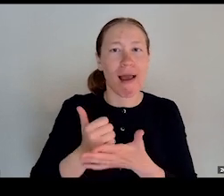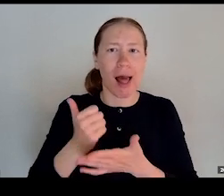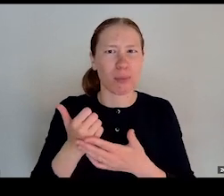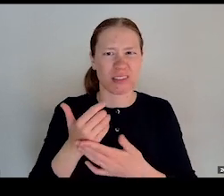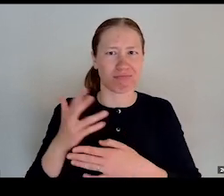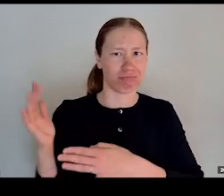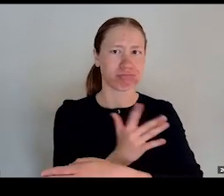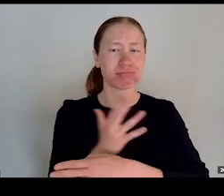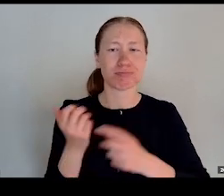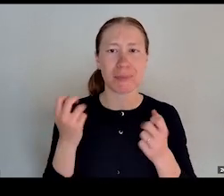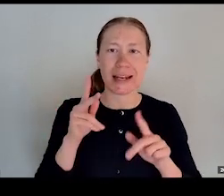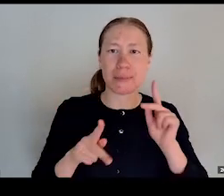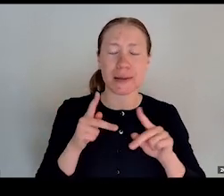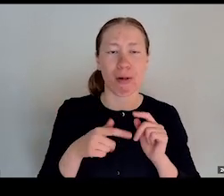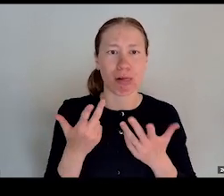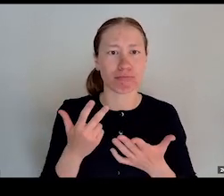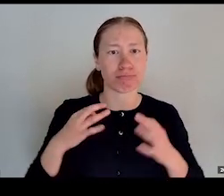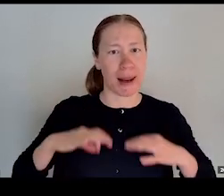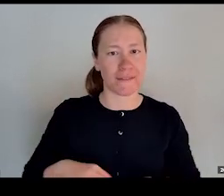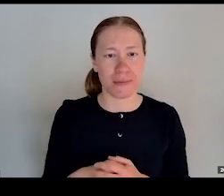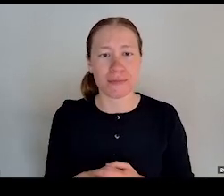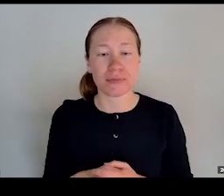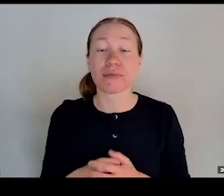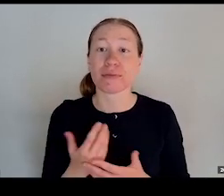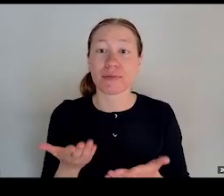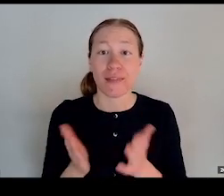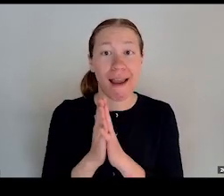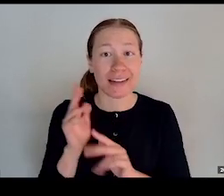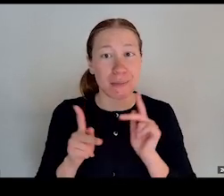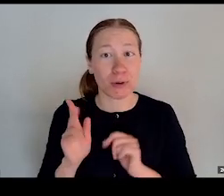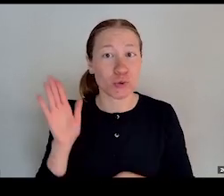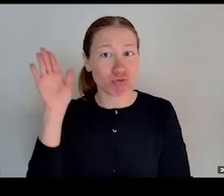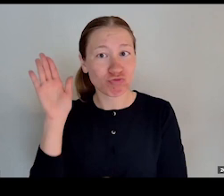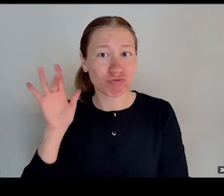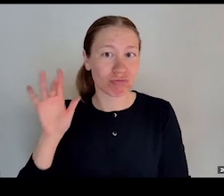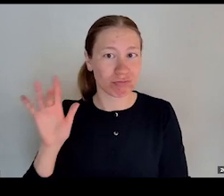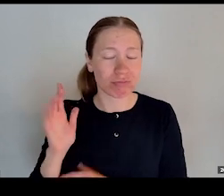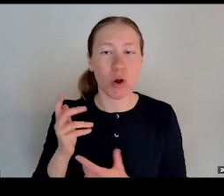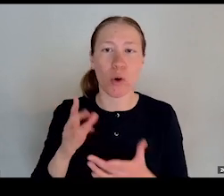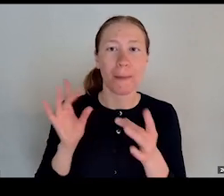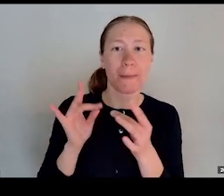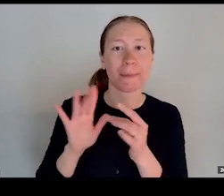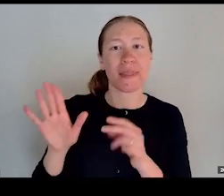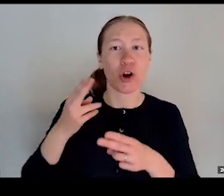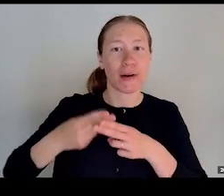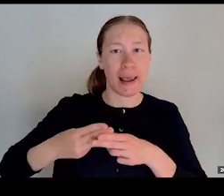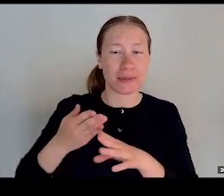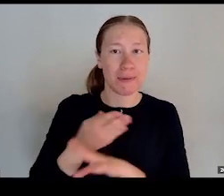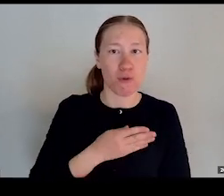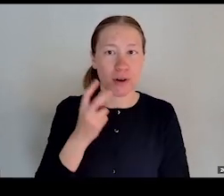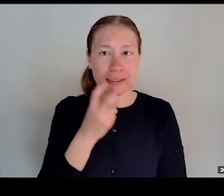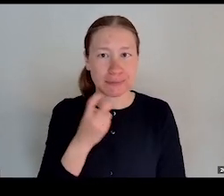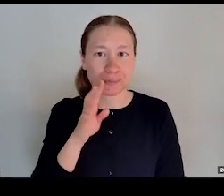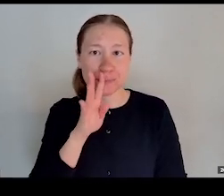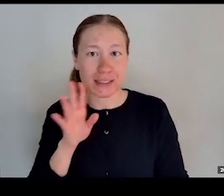people and situations. Asking participants to raise their hands and say their names before they start speaking. If you've attended